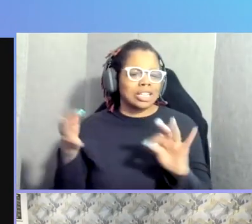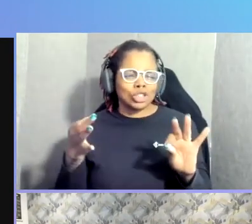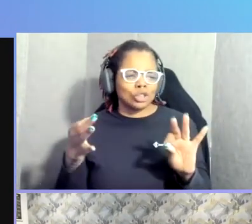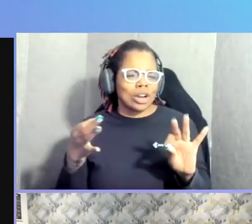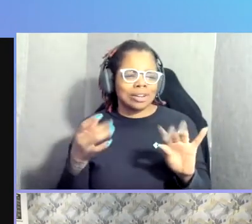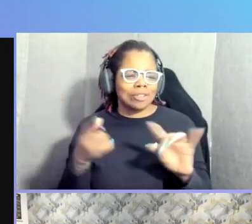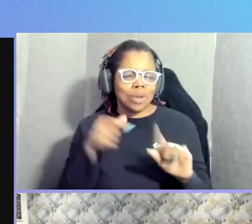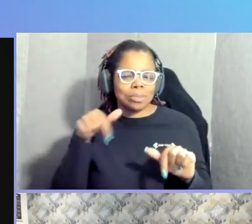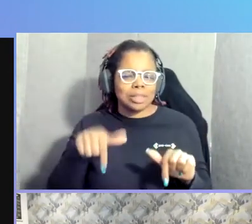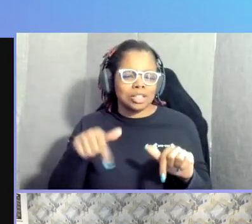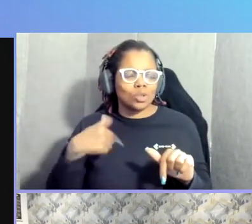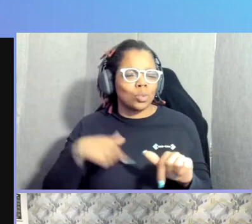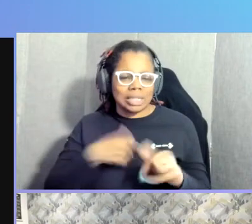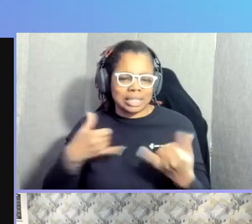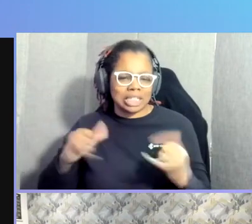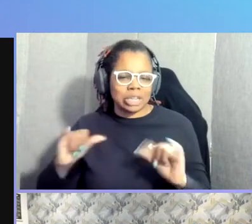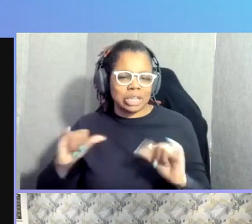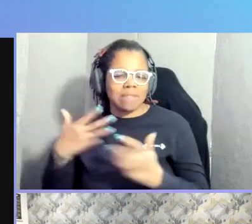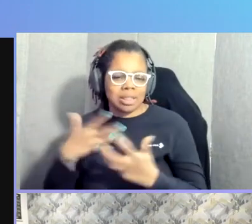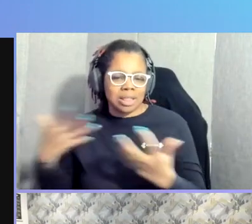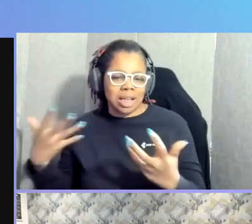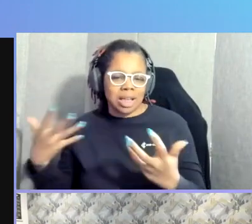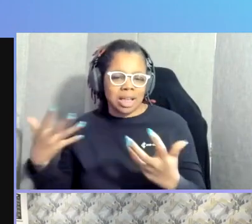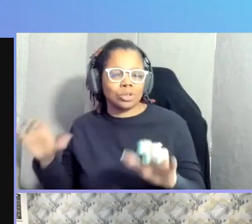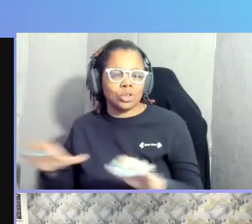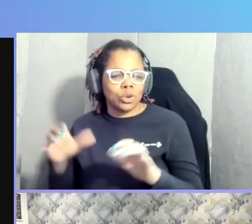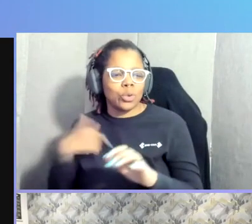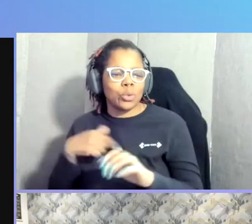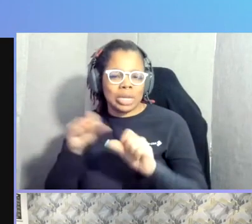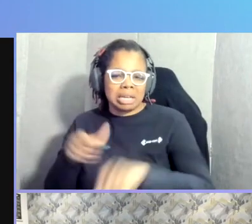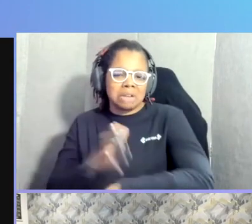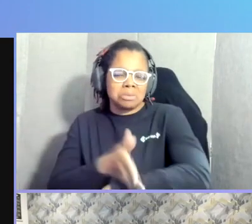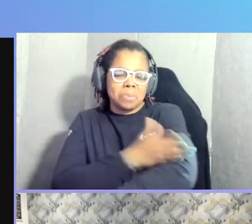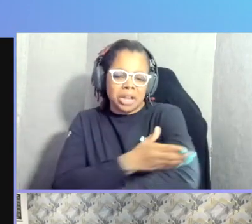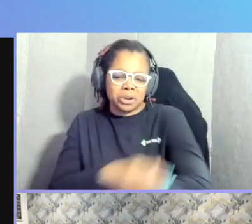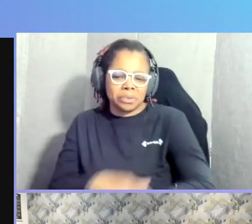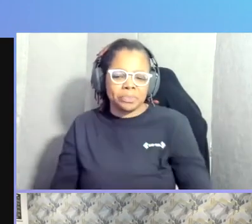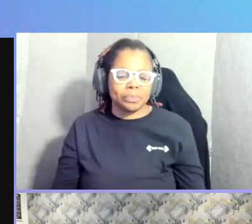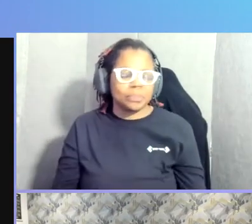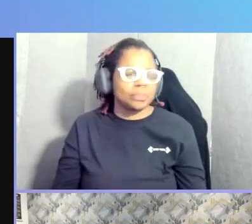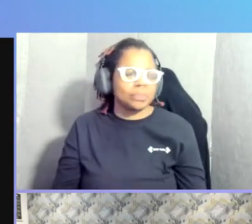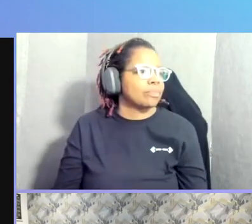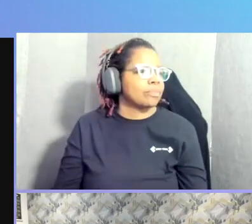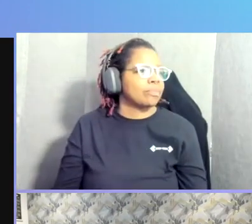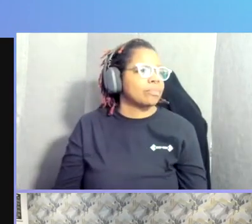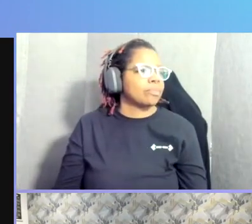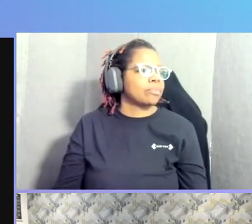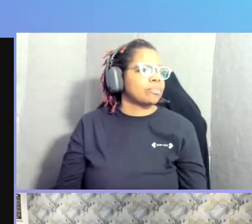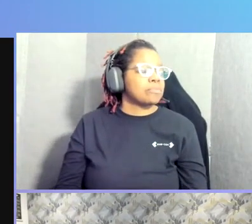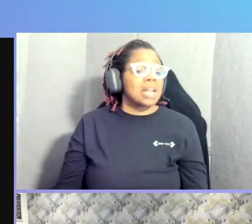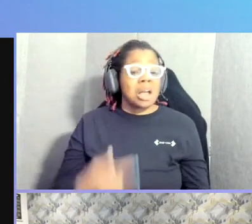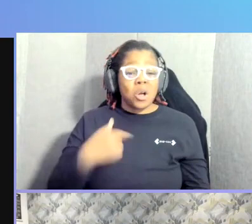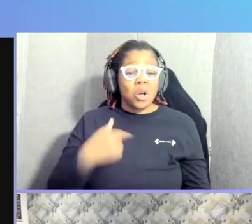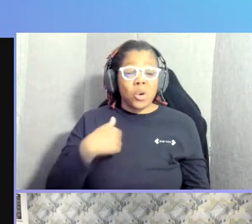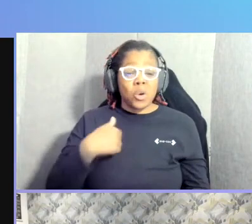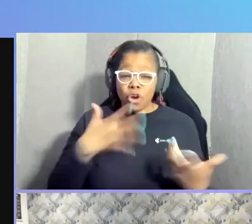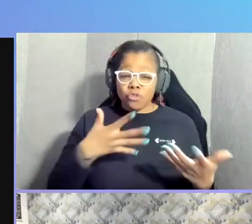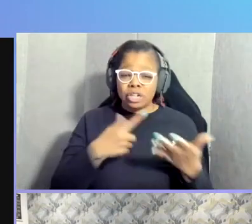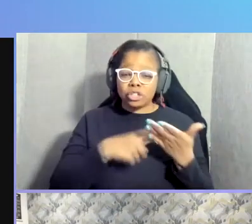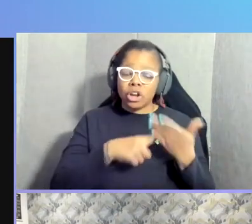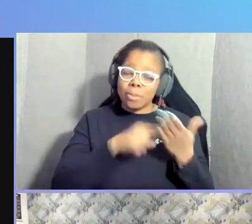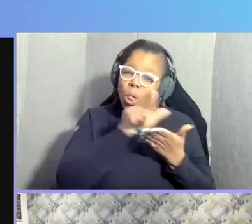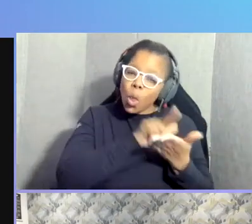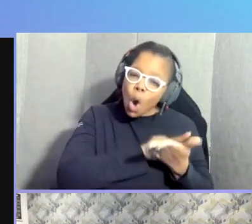We still have a lot to do, and we can do much better. Now that we shared a little bit about